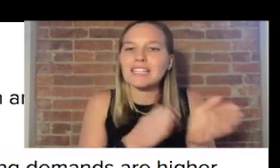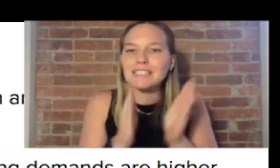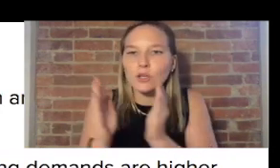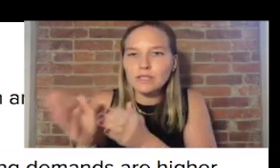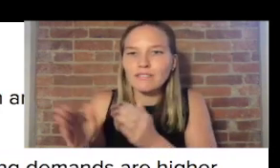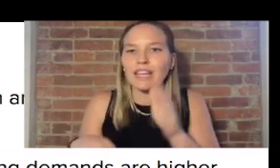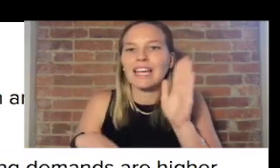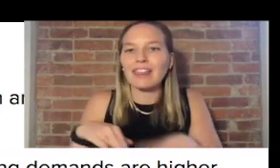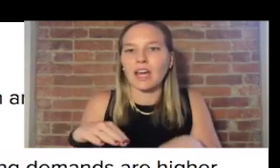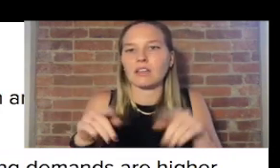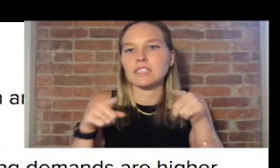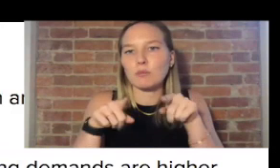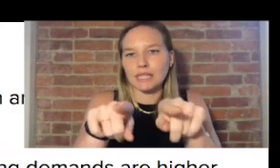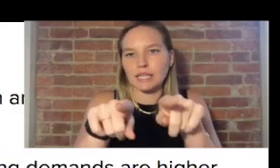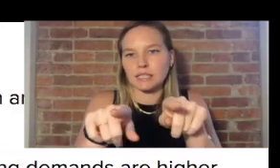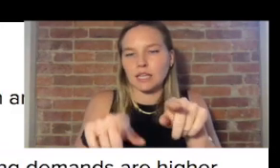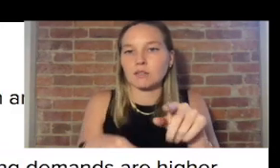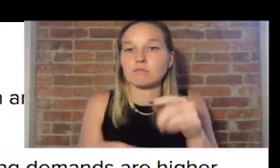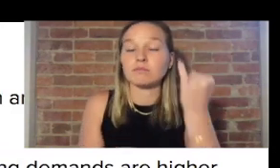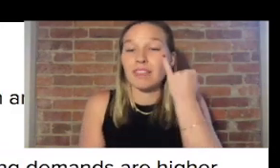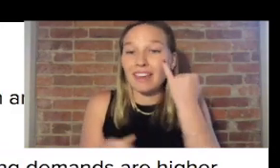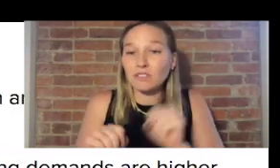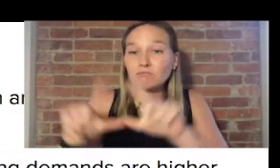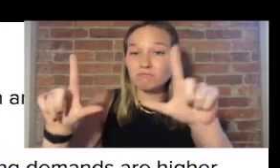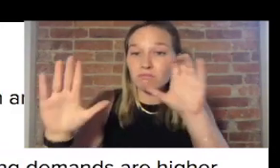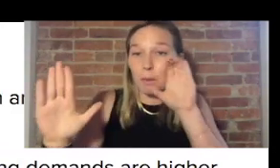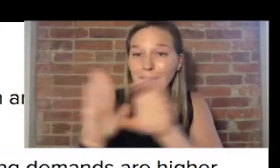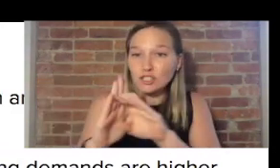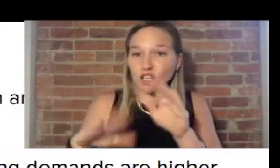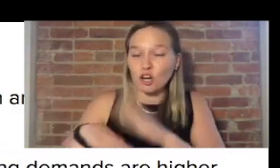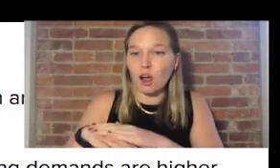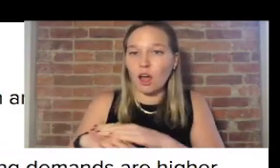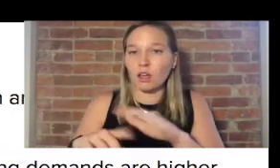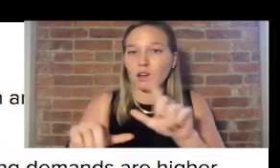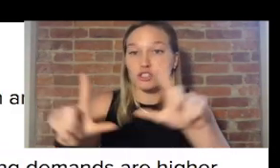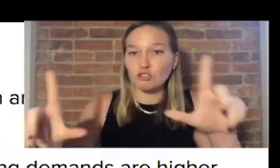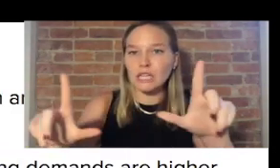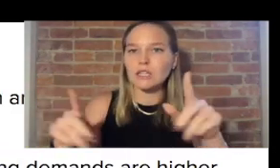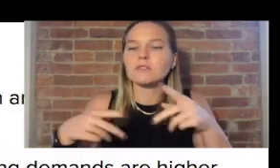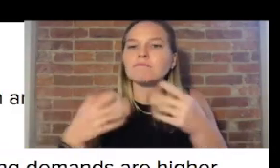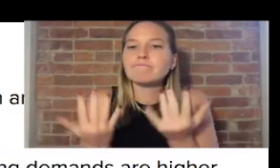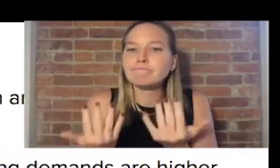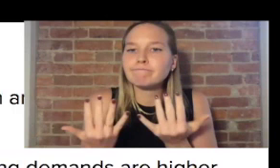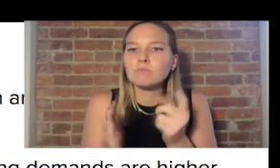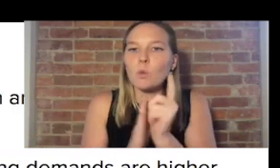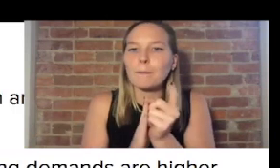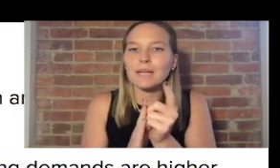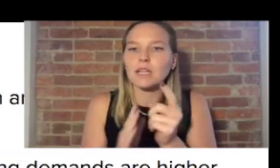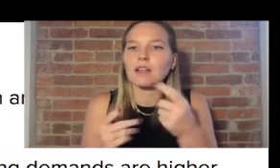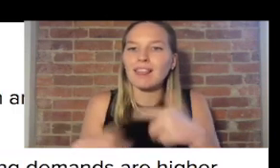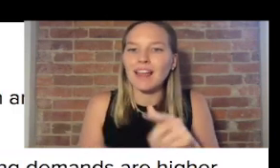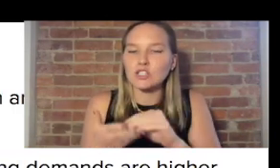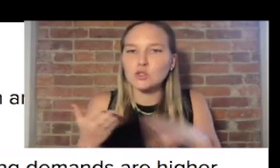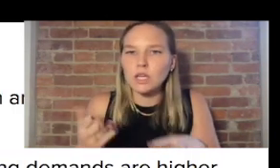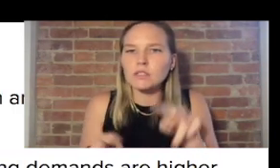only attend to visual information one at a time. And so it's important to not present that information simultaneously. So